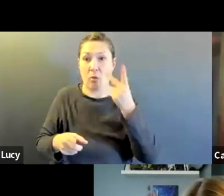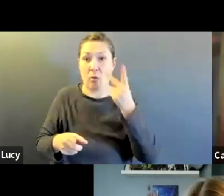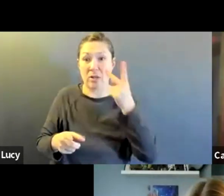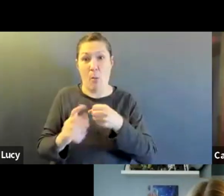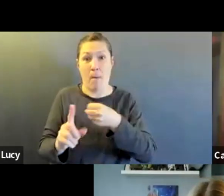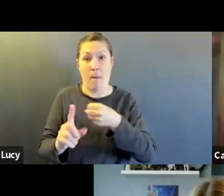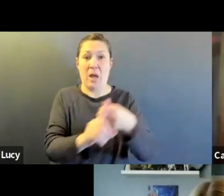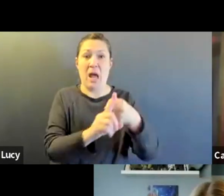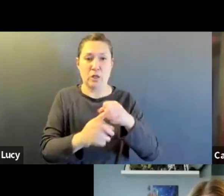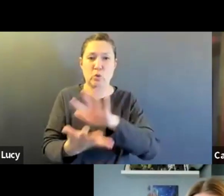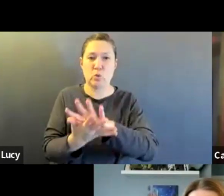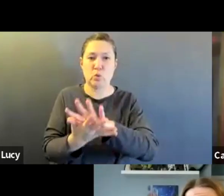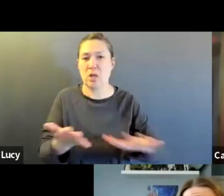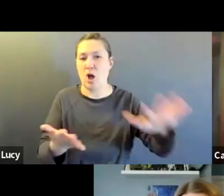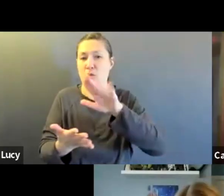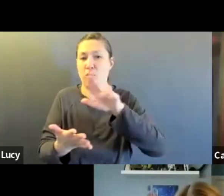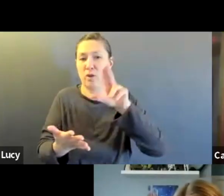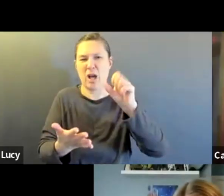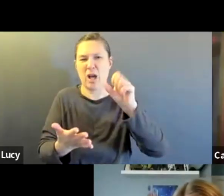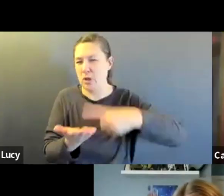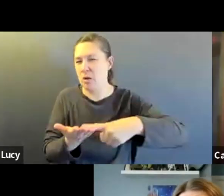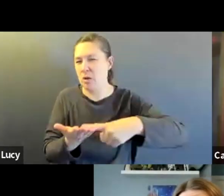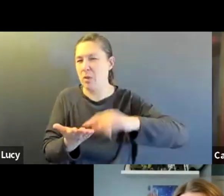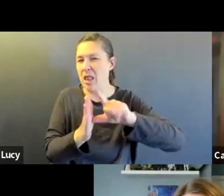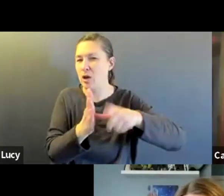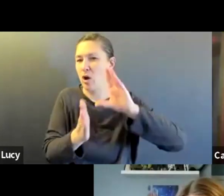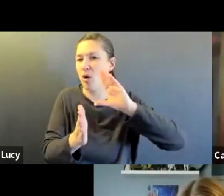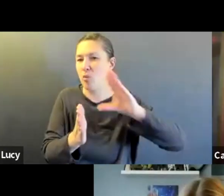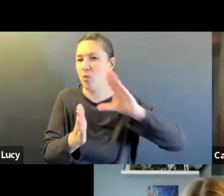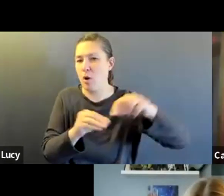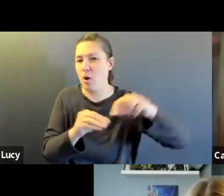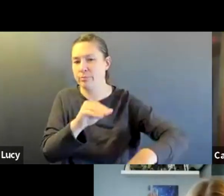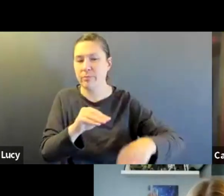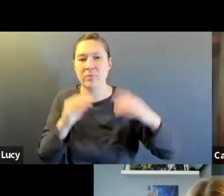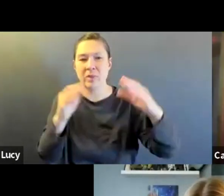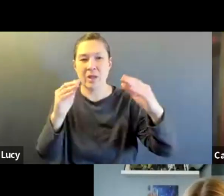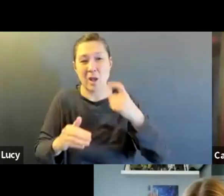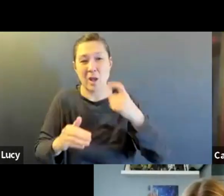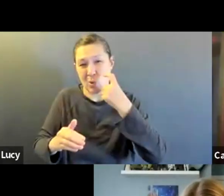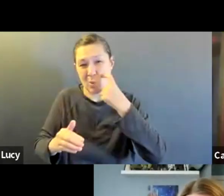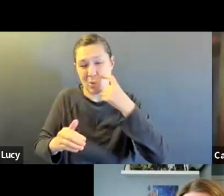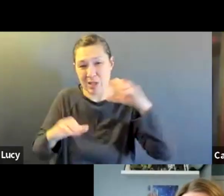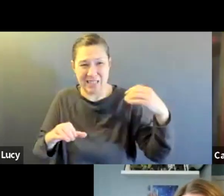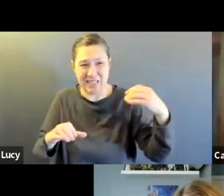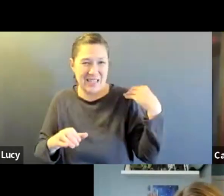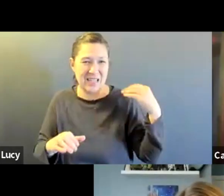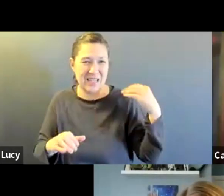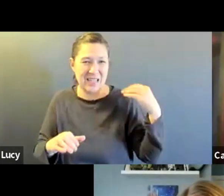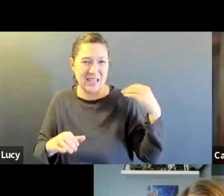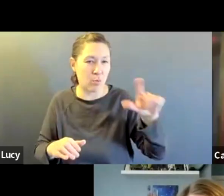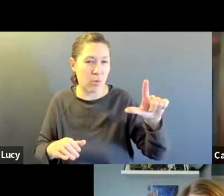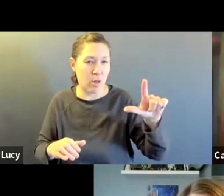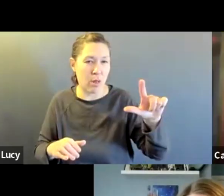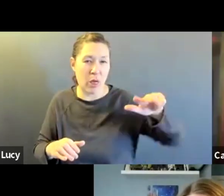bit more about that later. The most recent action actually took place last week on April 3rd. The department